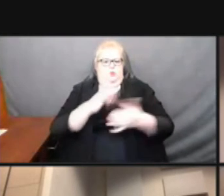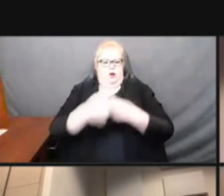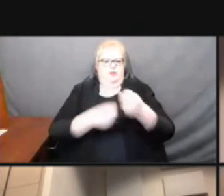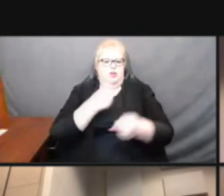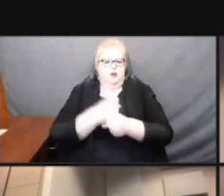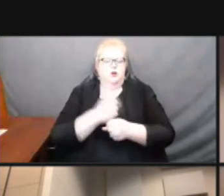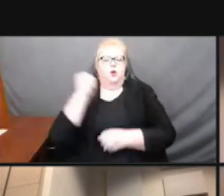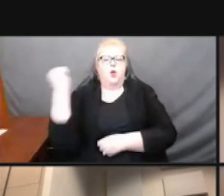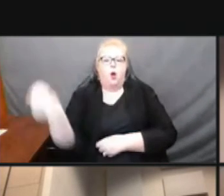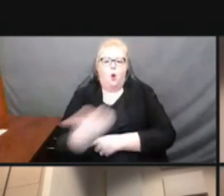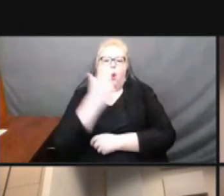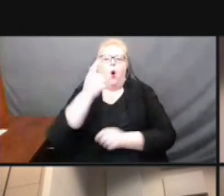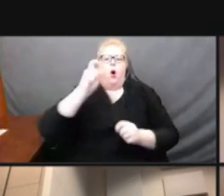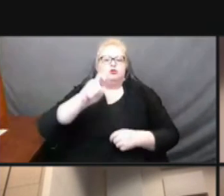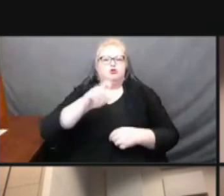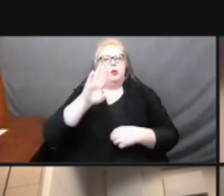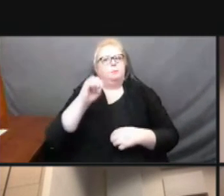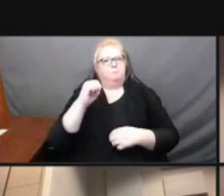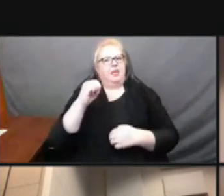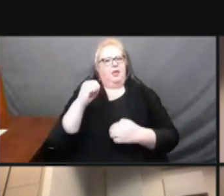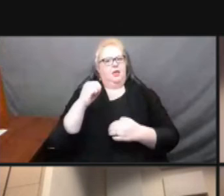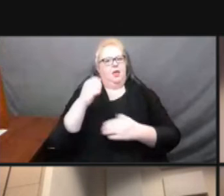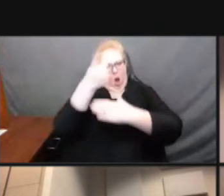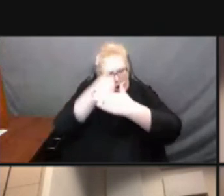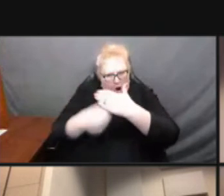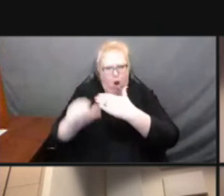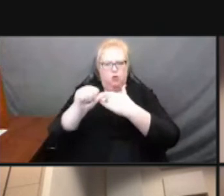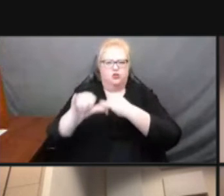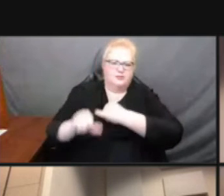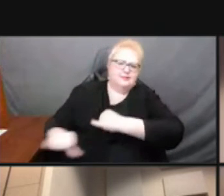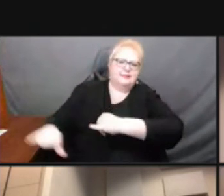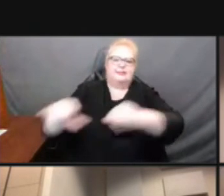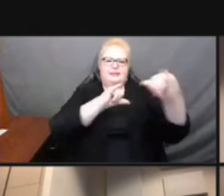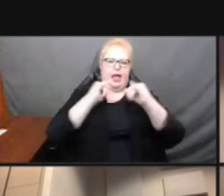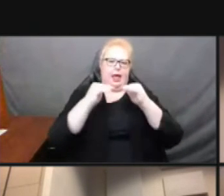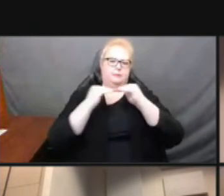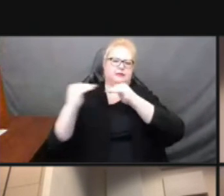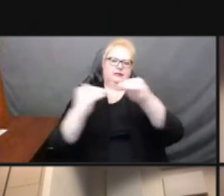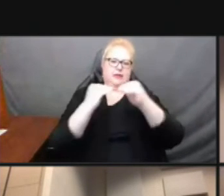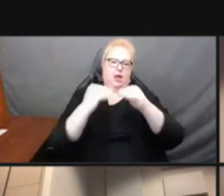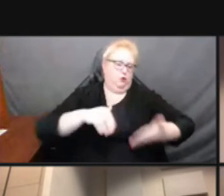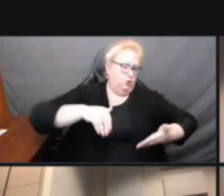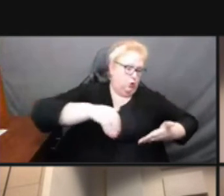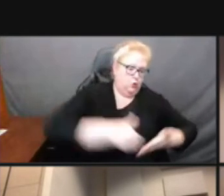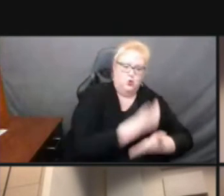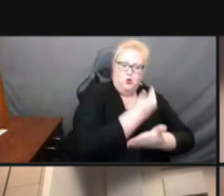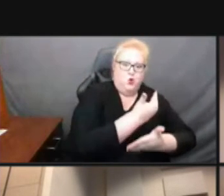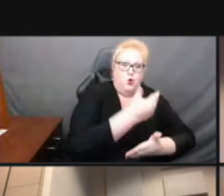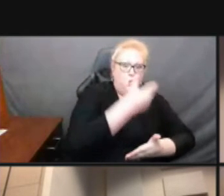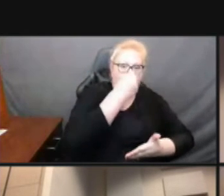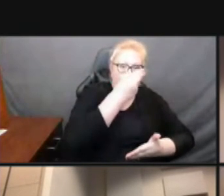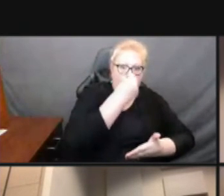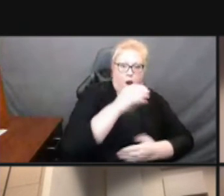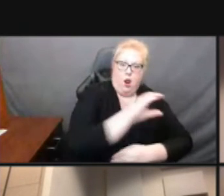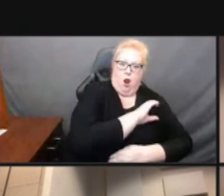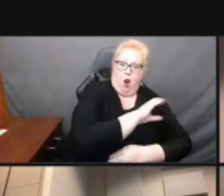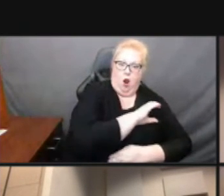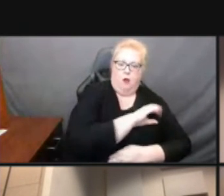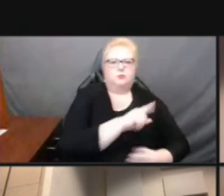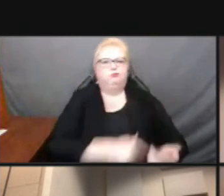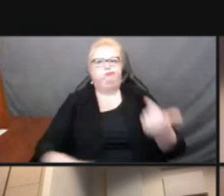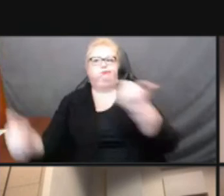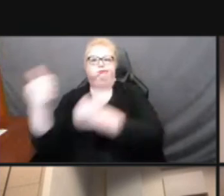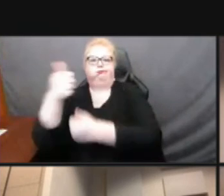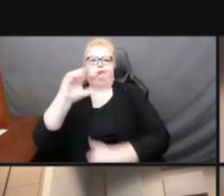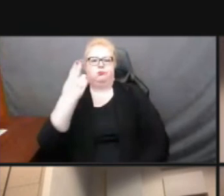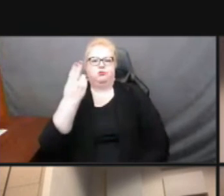standard. From the brand new officer to the chief. Everybody's on the same playing field as far as being